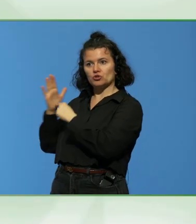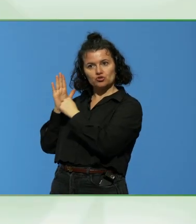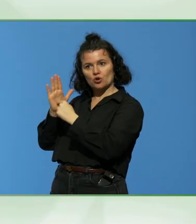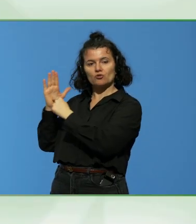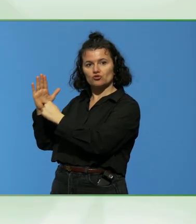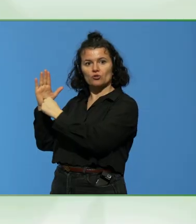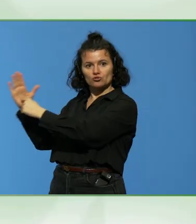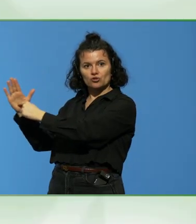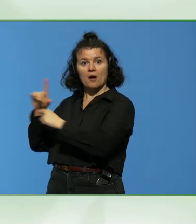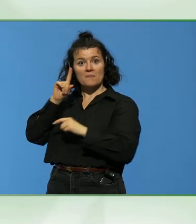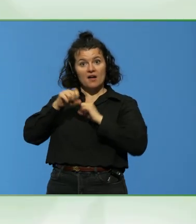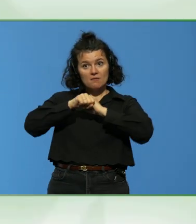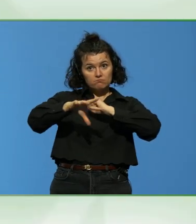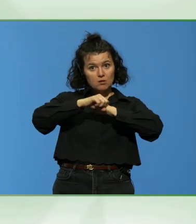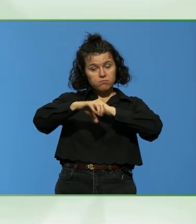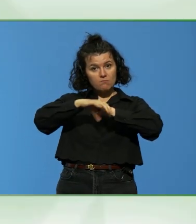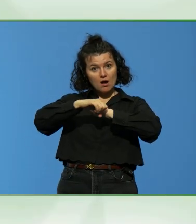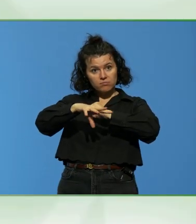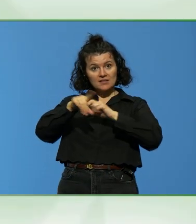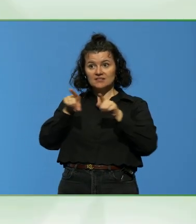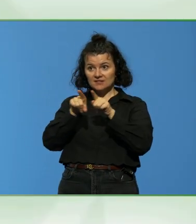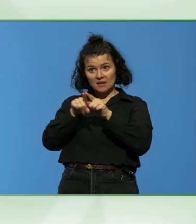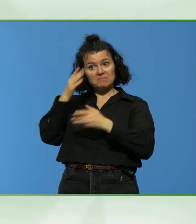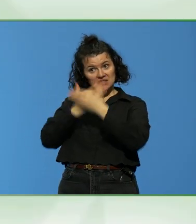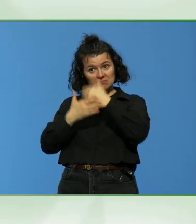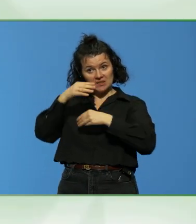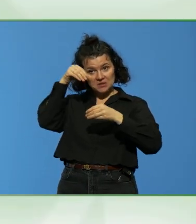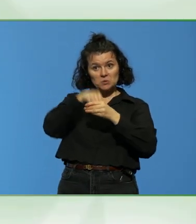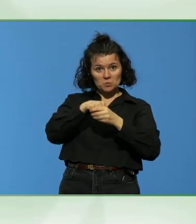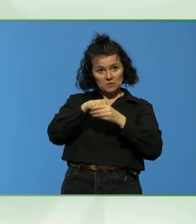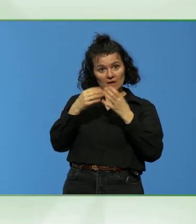have disability representation in mainstream advertising?